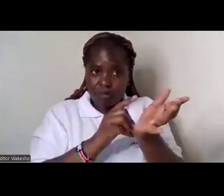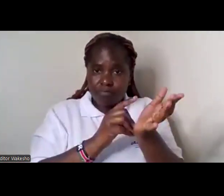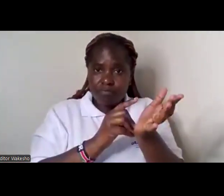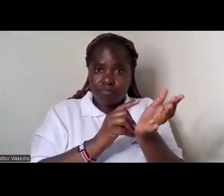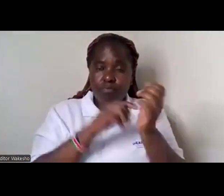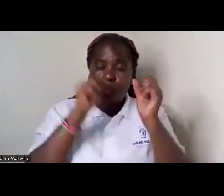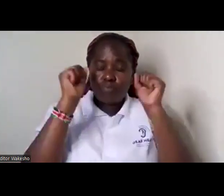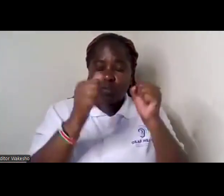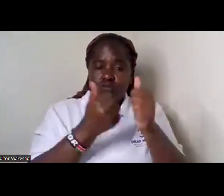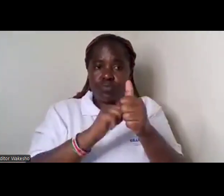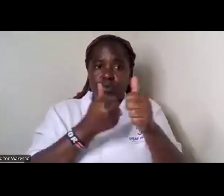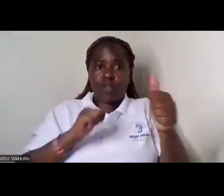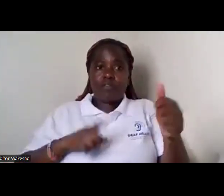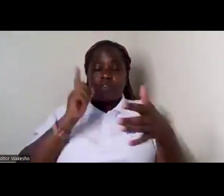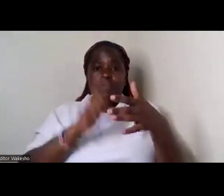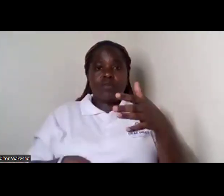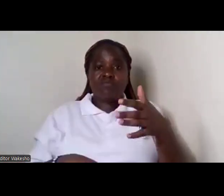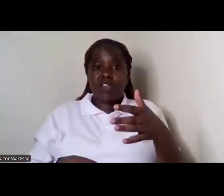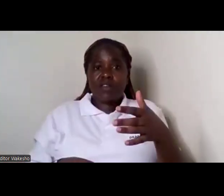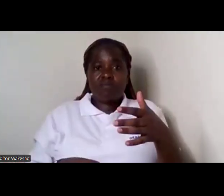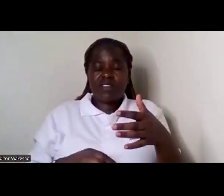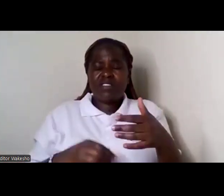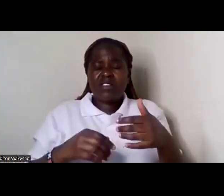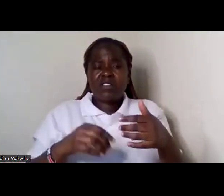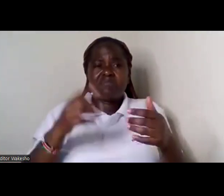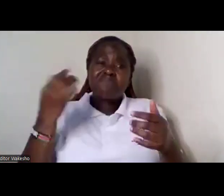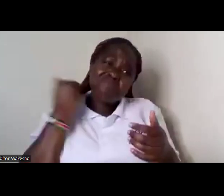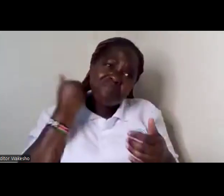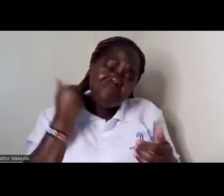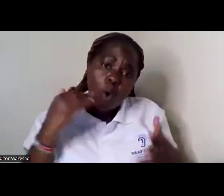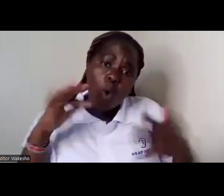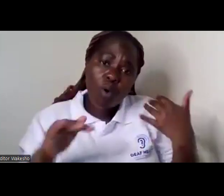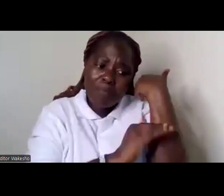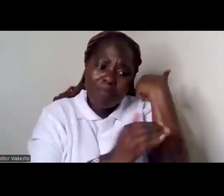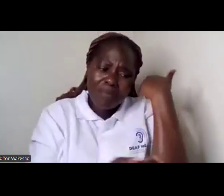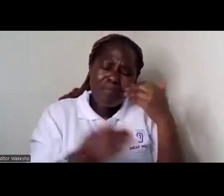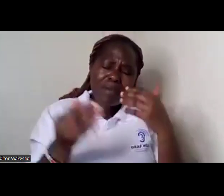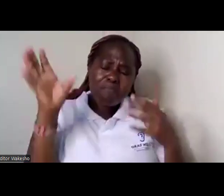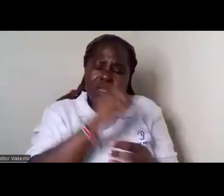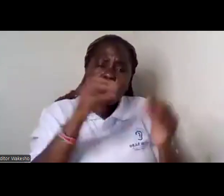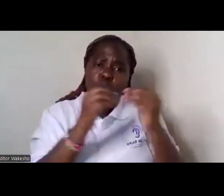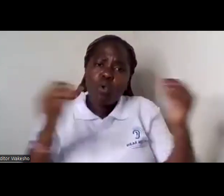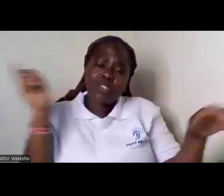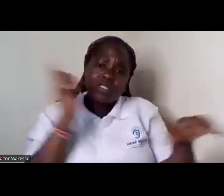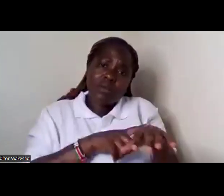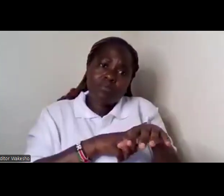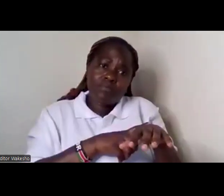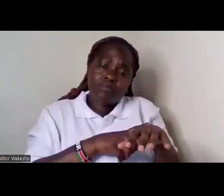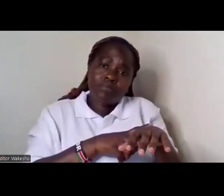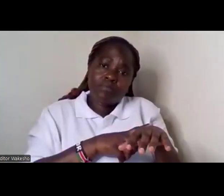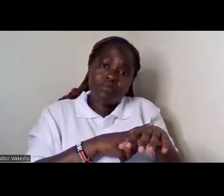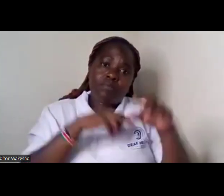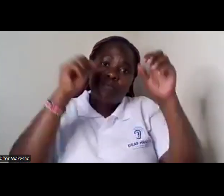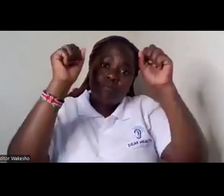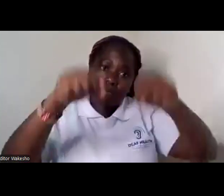avoid either unnecessary delays or being on the wrong method so that you can have